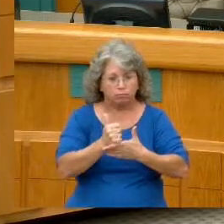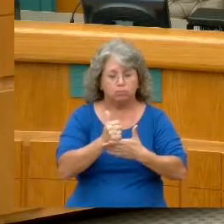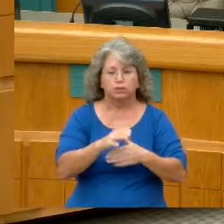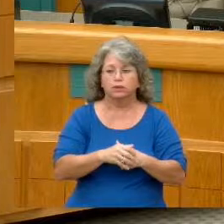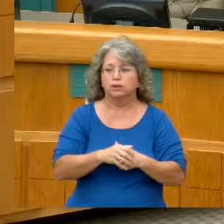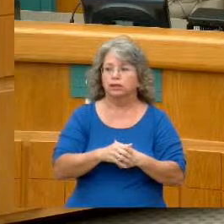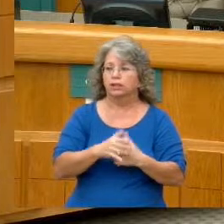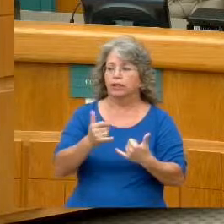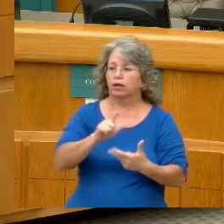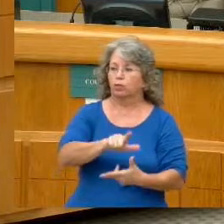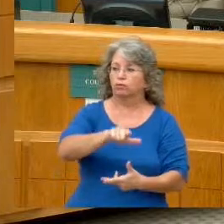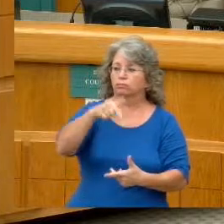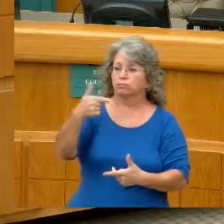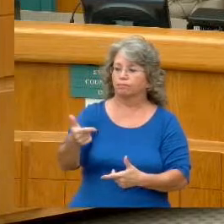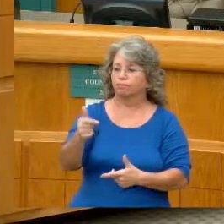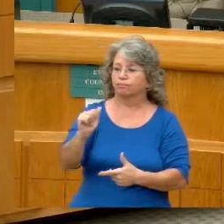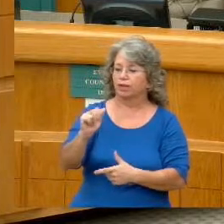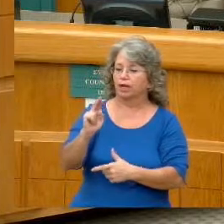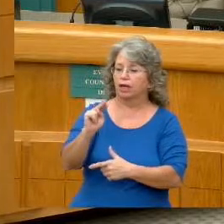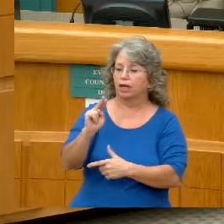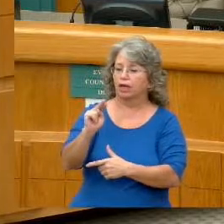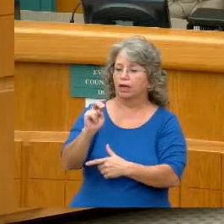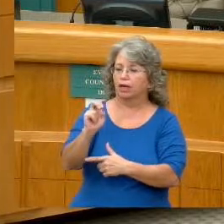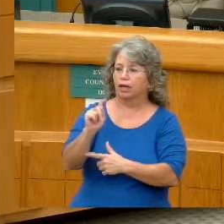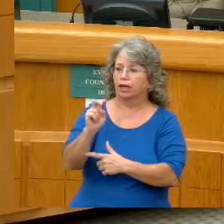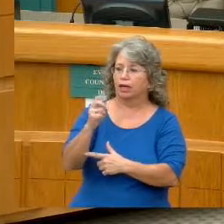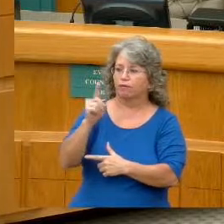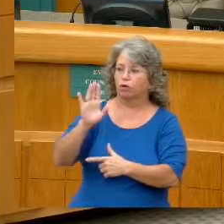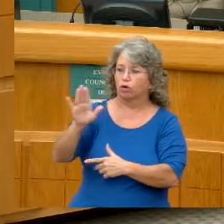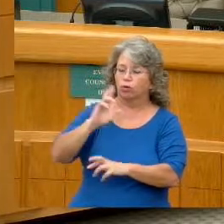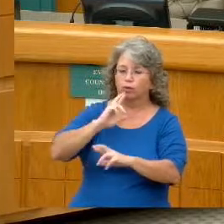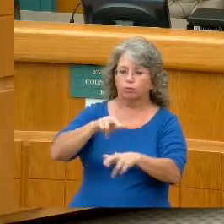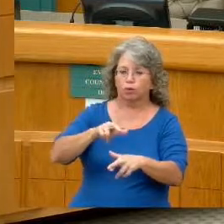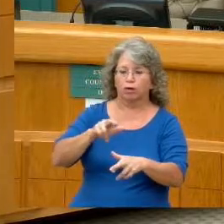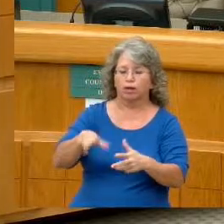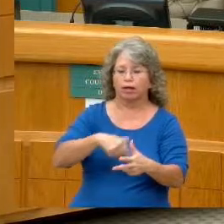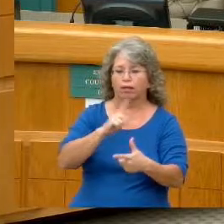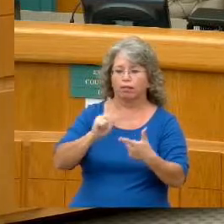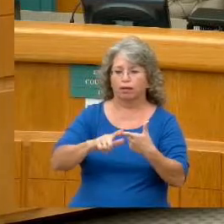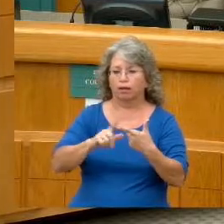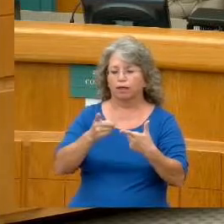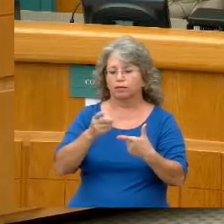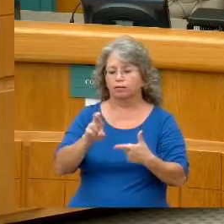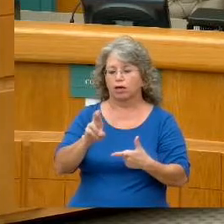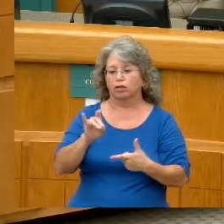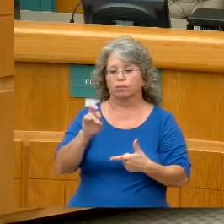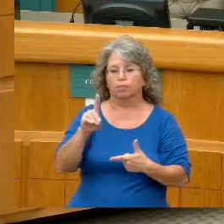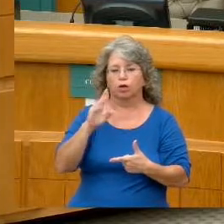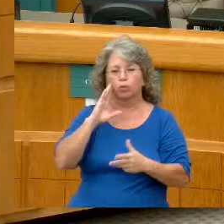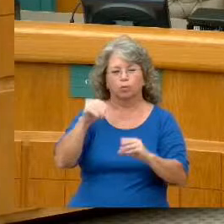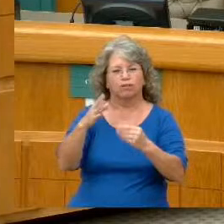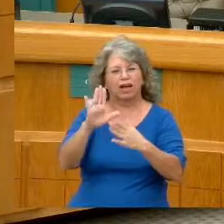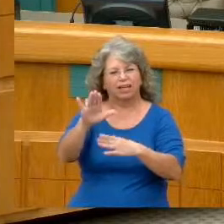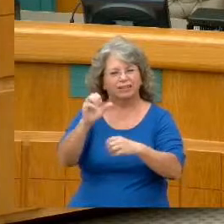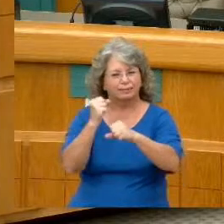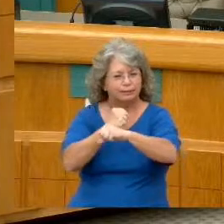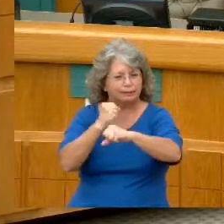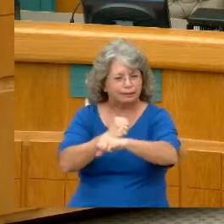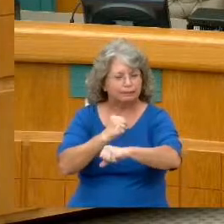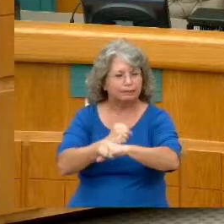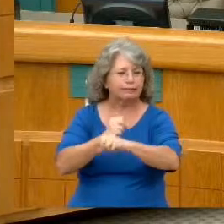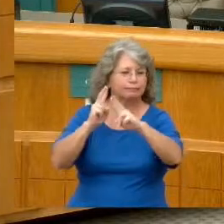that. And at this point, I'll turn it over to Annette for her report. And then Dr. Byrd will give us the